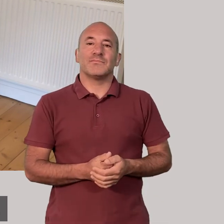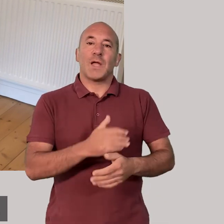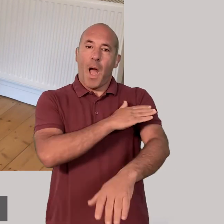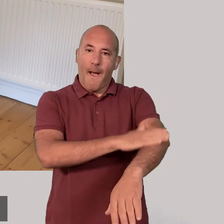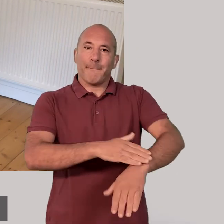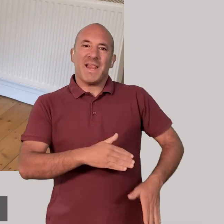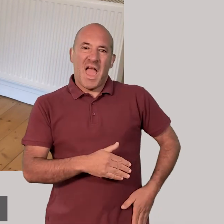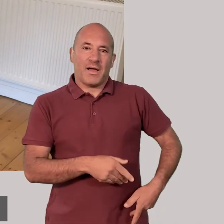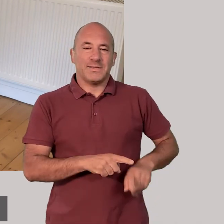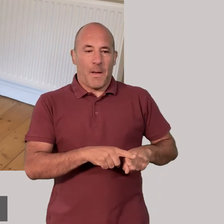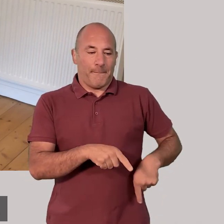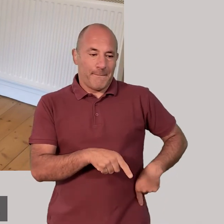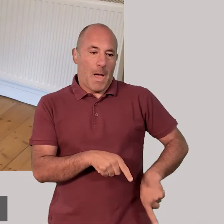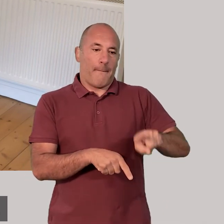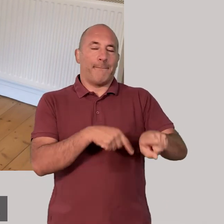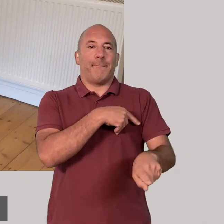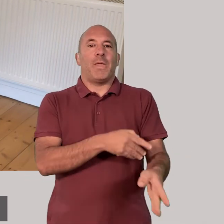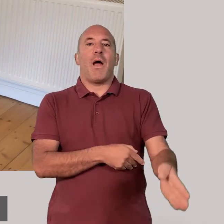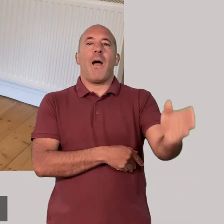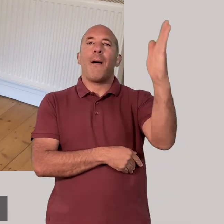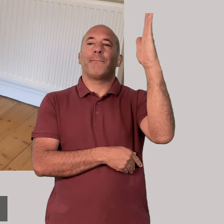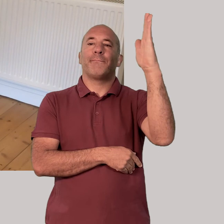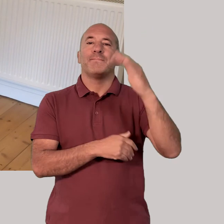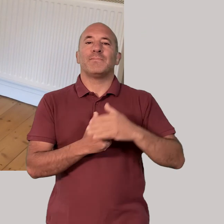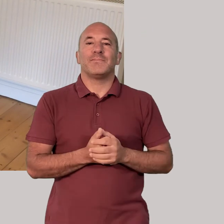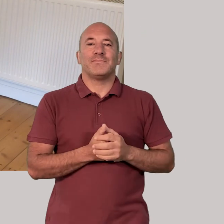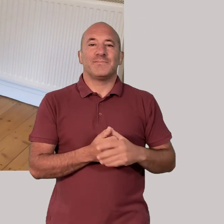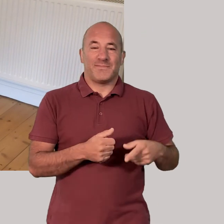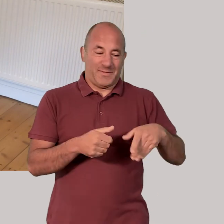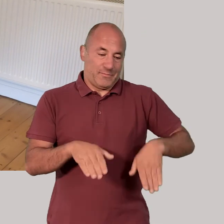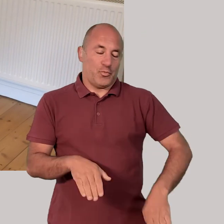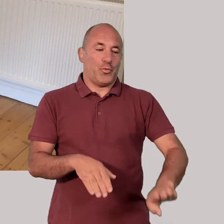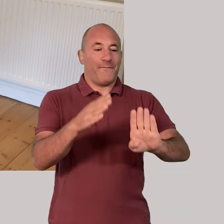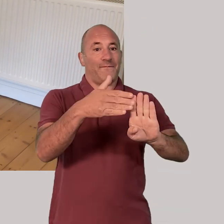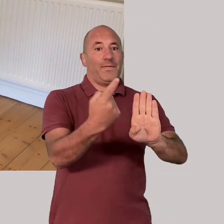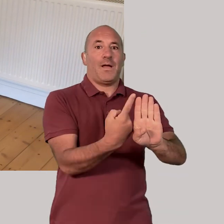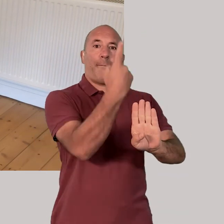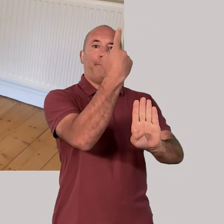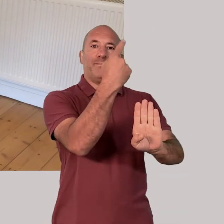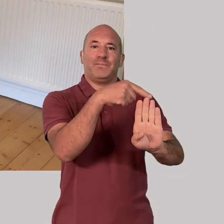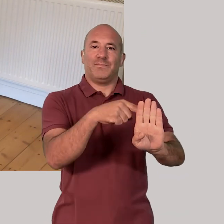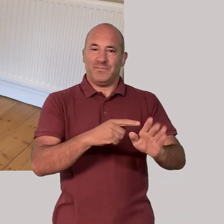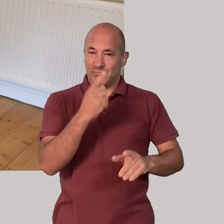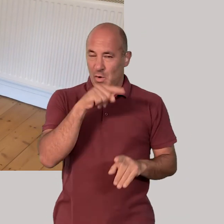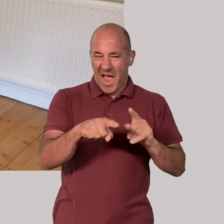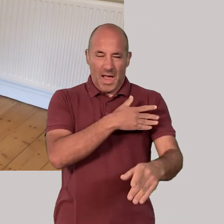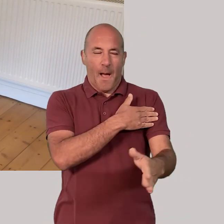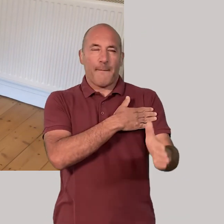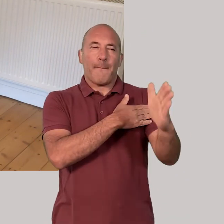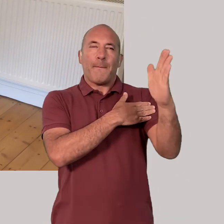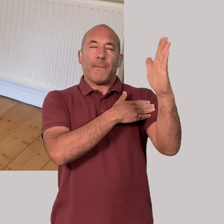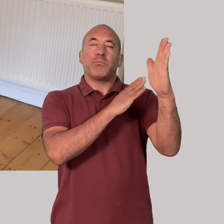arms and legs coming forwards, toes go up, arm goes up if you can, and